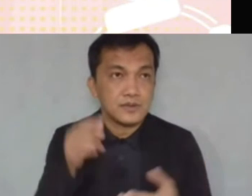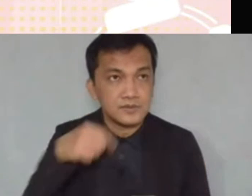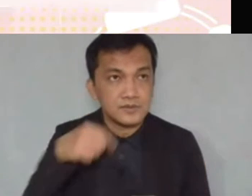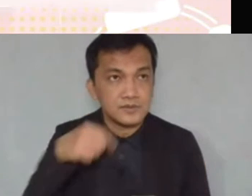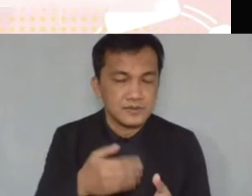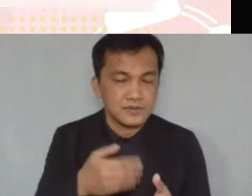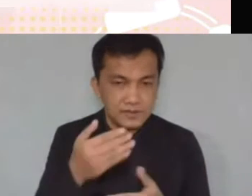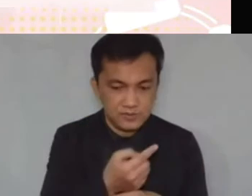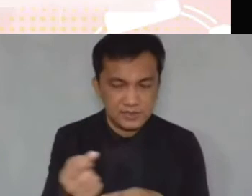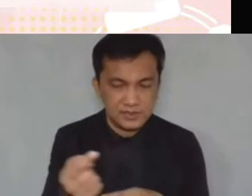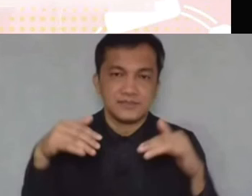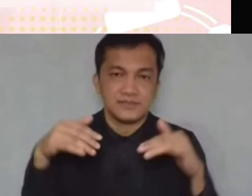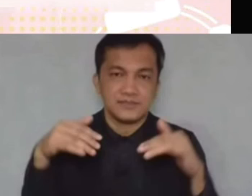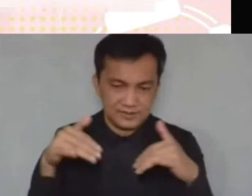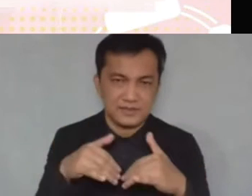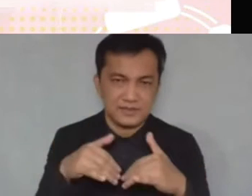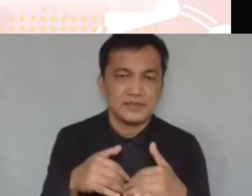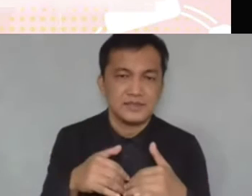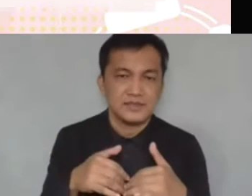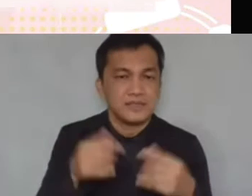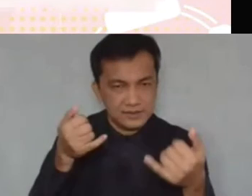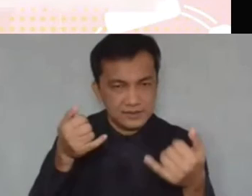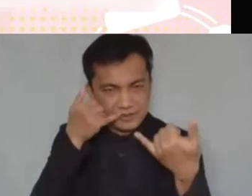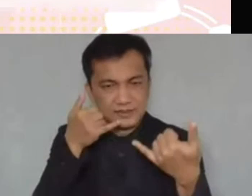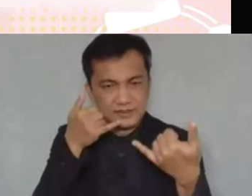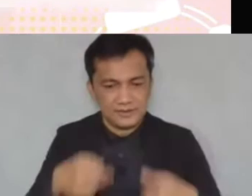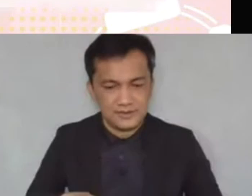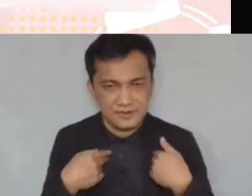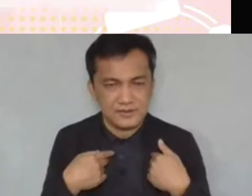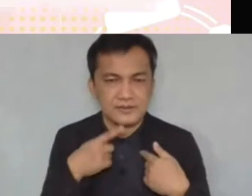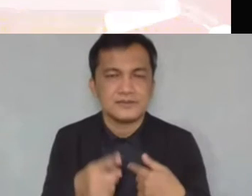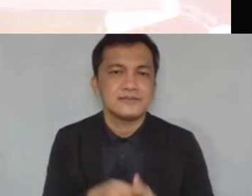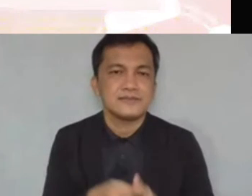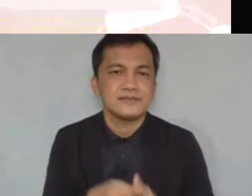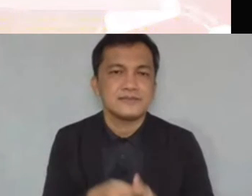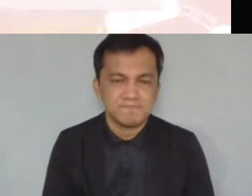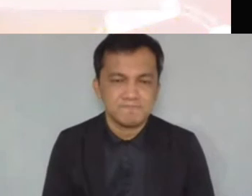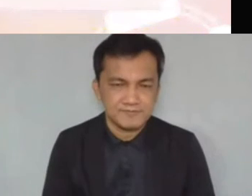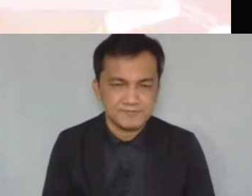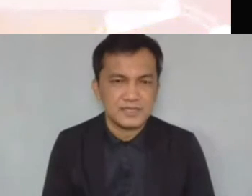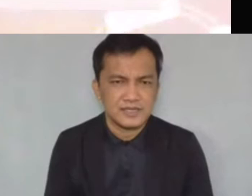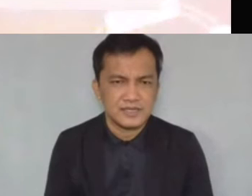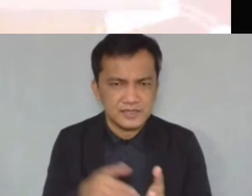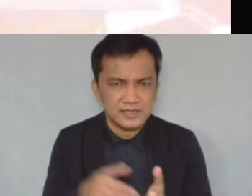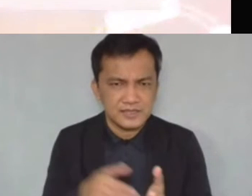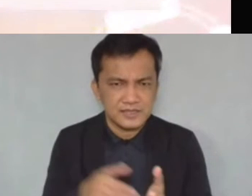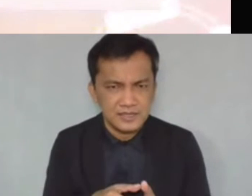premiere the introductory video for our next week's session. So, Telehealth Strat